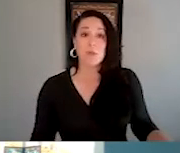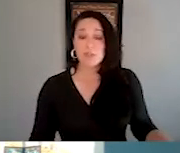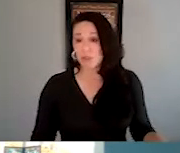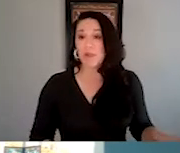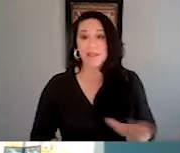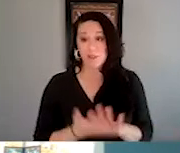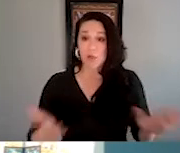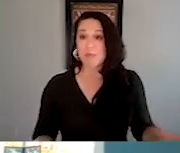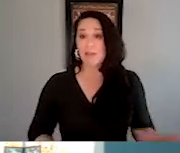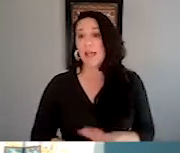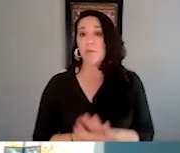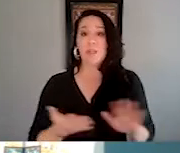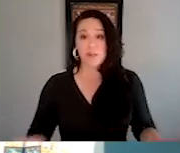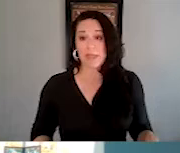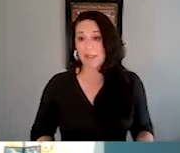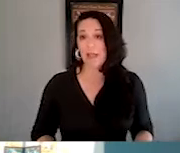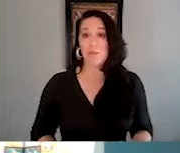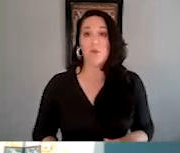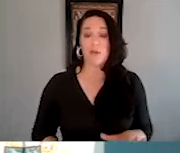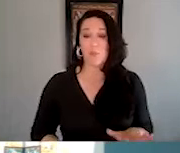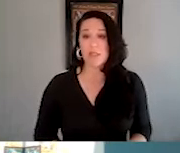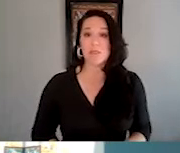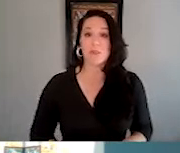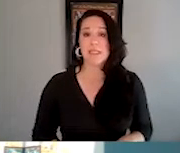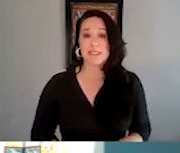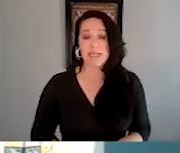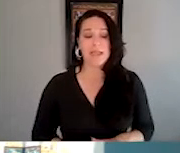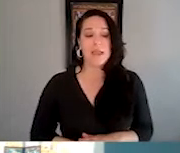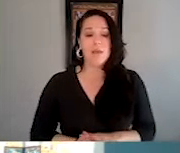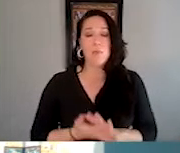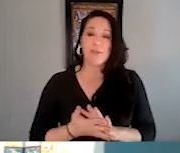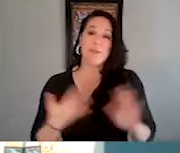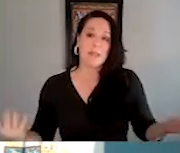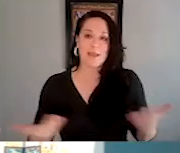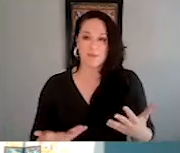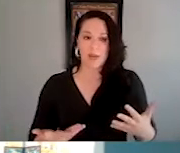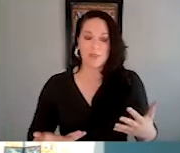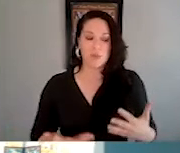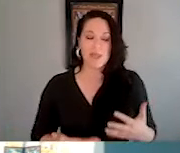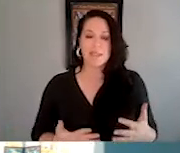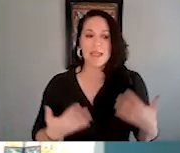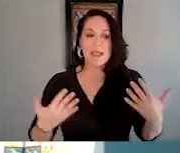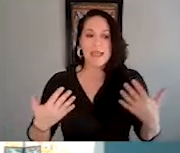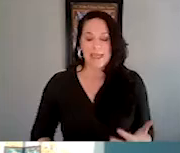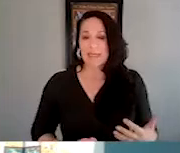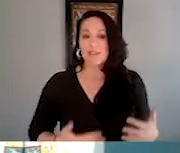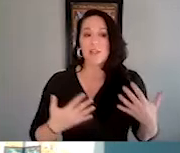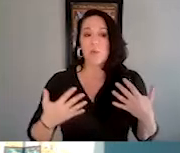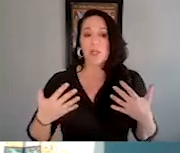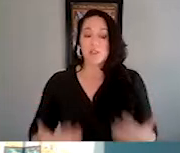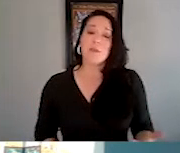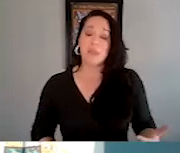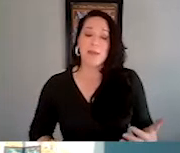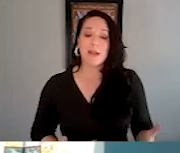held accountable too. You're going to be held accountable. They're going to be held accountable for whatever work is supposed to get done. But we have to build that environment of trust in it